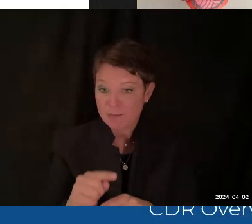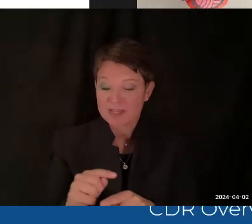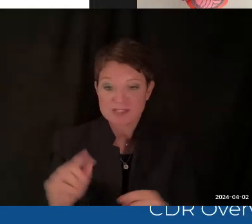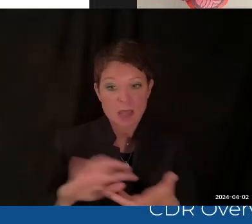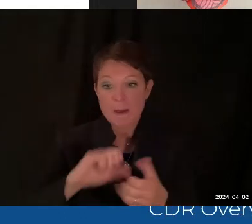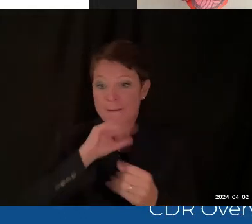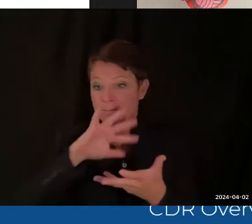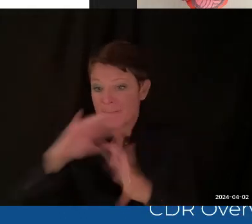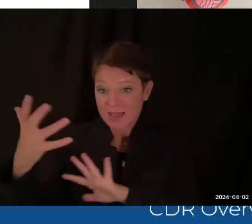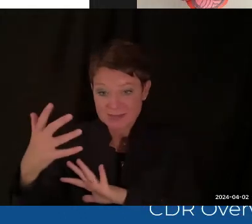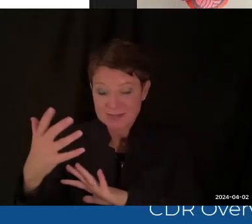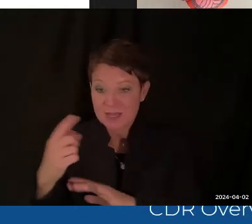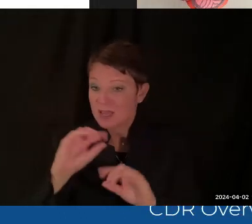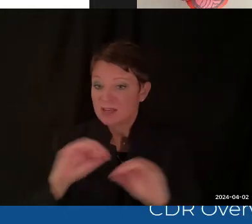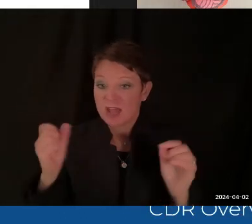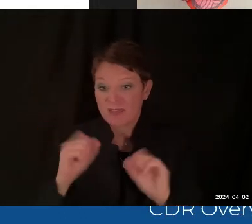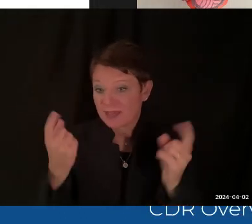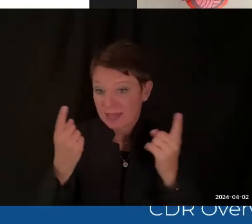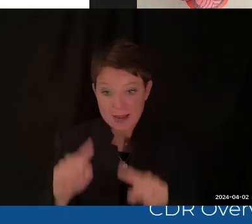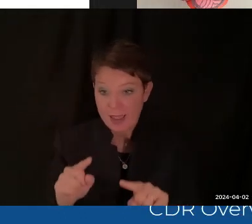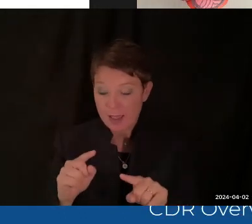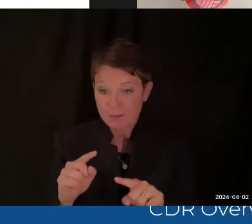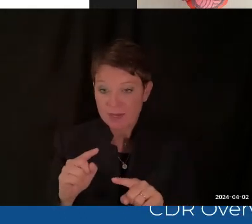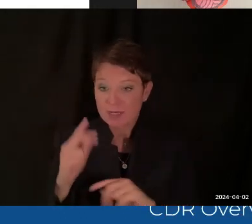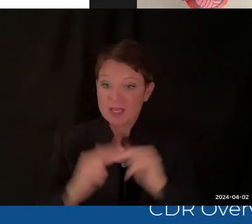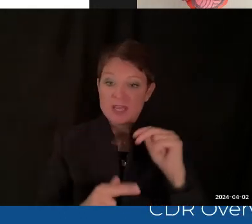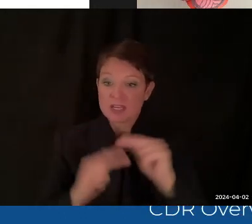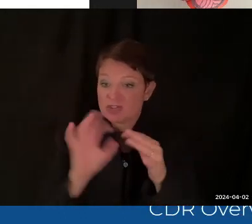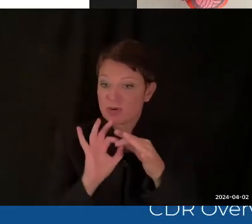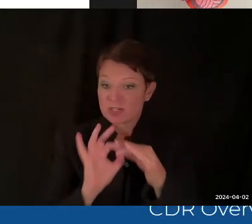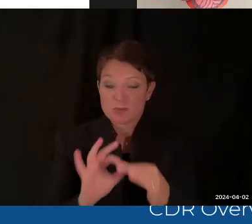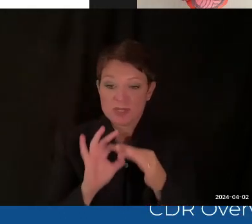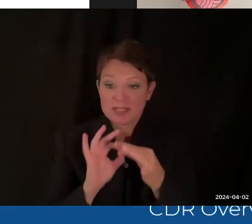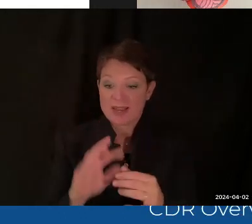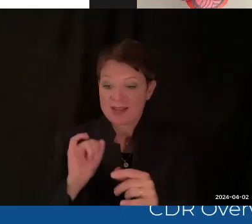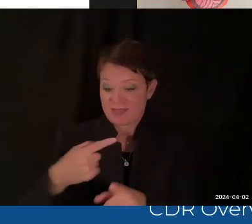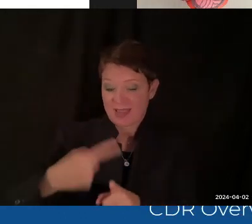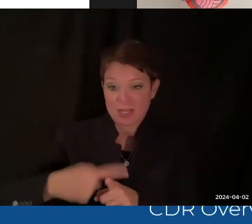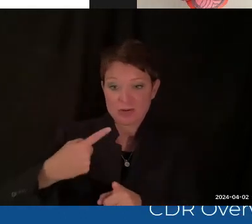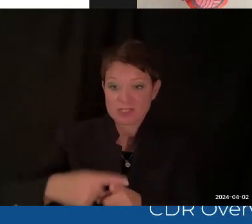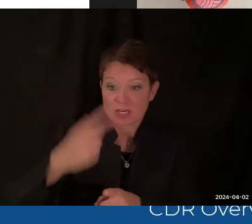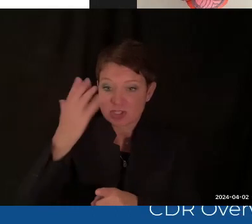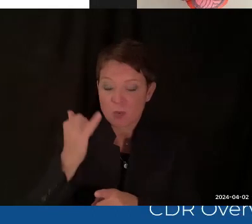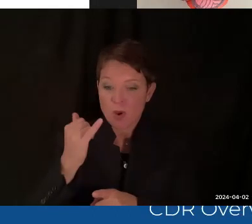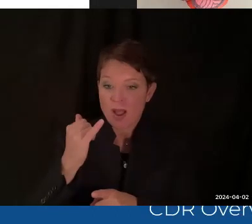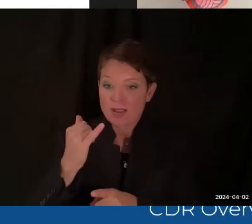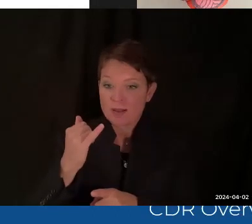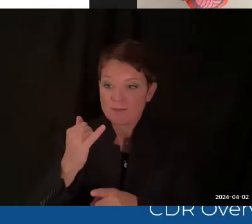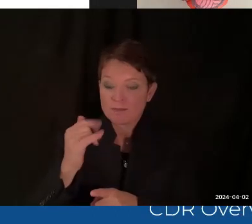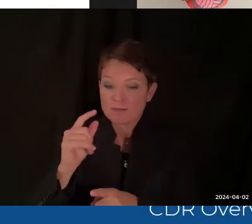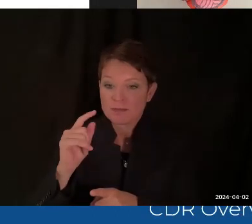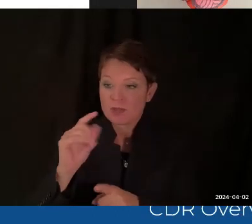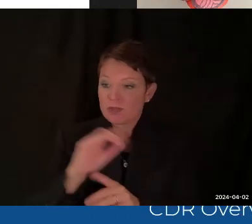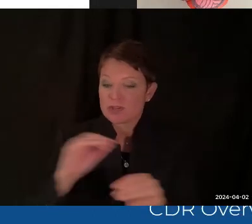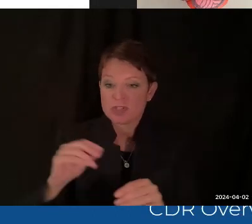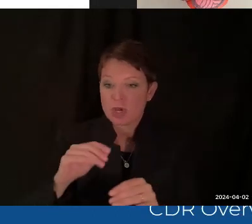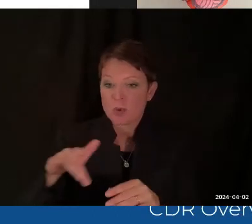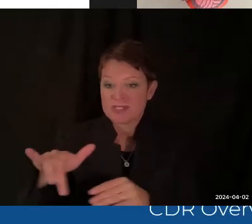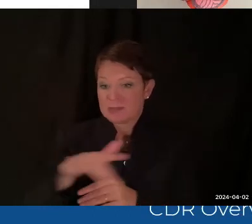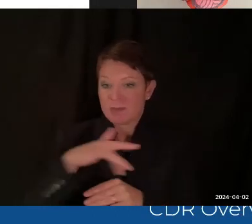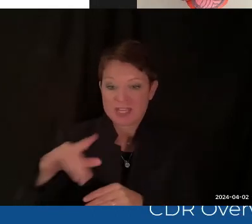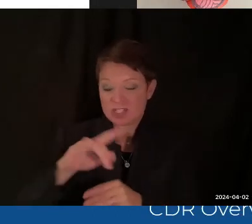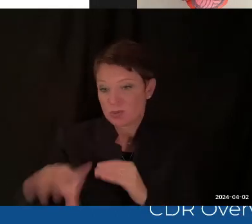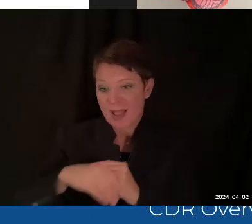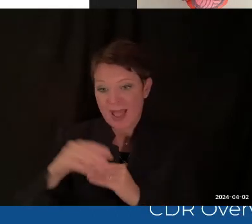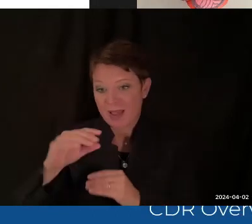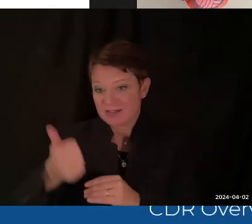total mess. And nothing can happen construction-wise at that intersection because geologically, there's no room to do anything else.